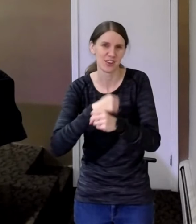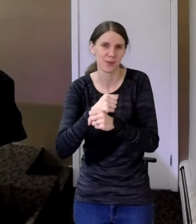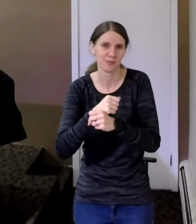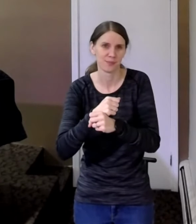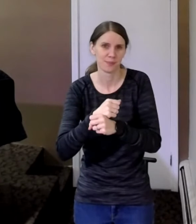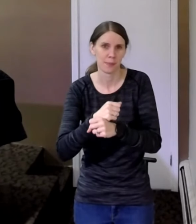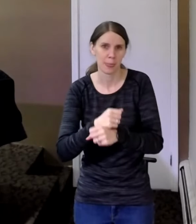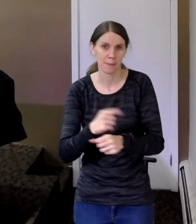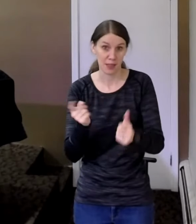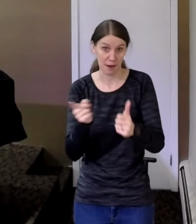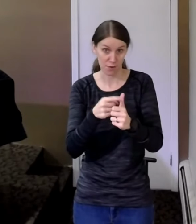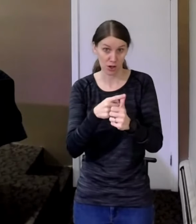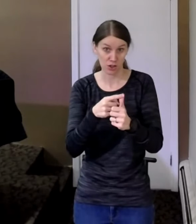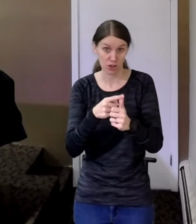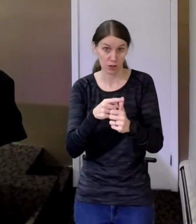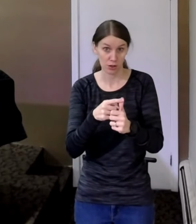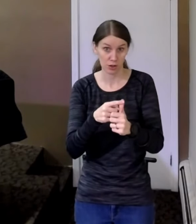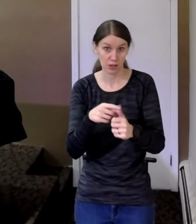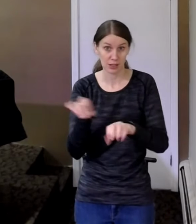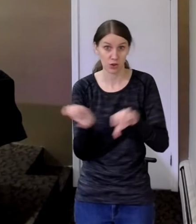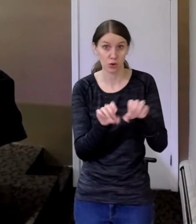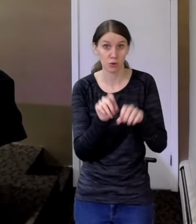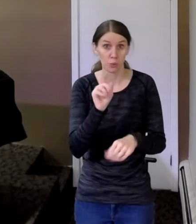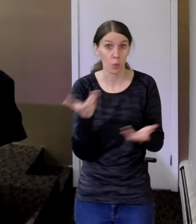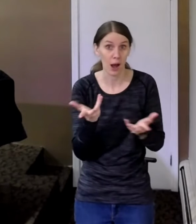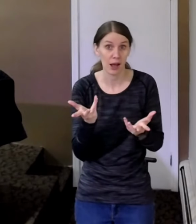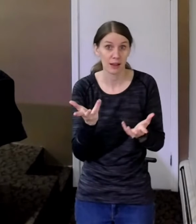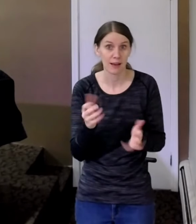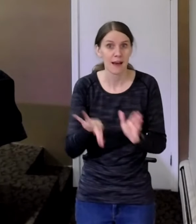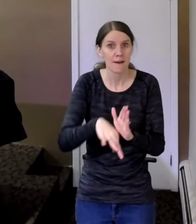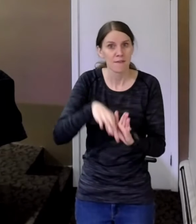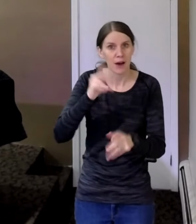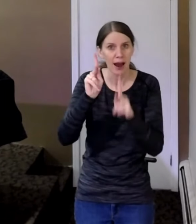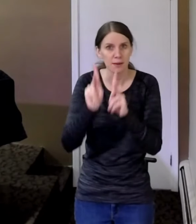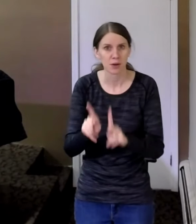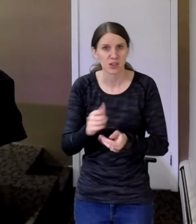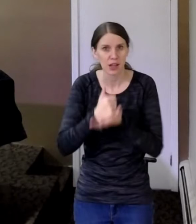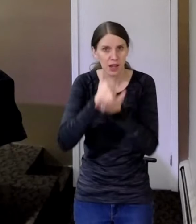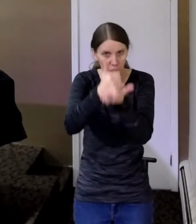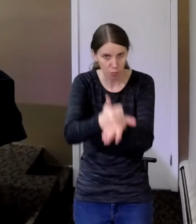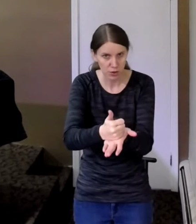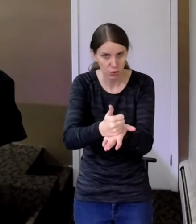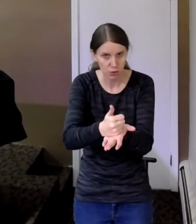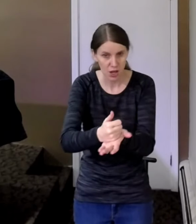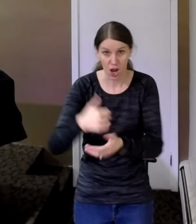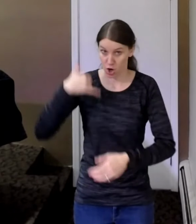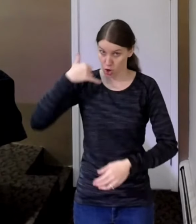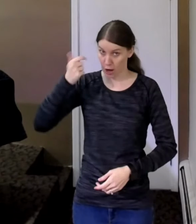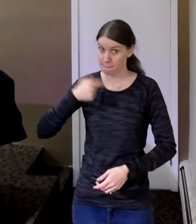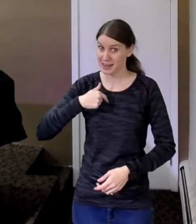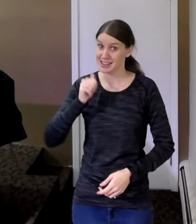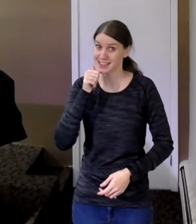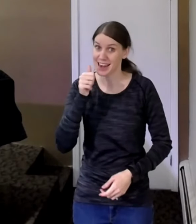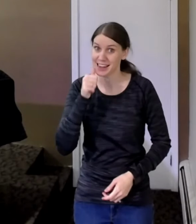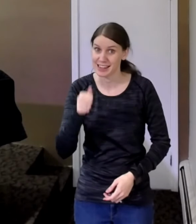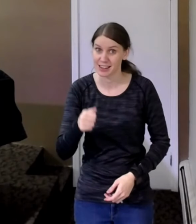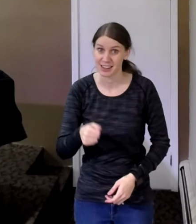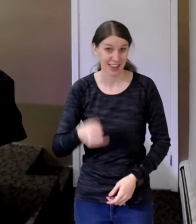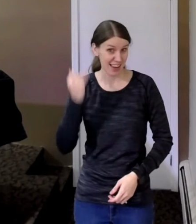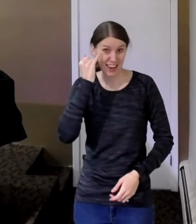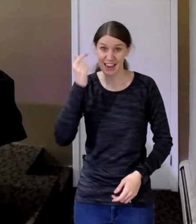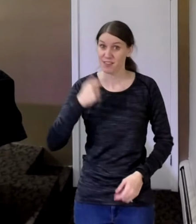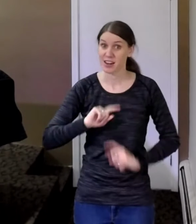First thing you need to do is go find a partner that's going to hold you accountable and say, "Call me. If I don't show up, keep calling me until I